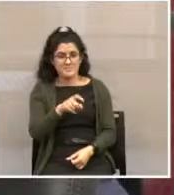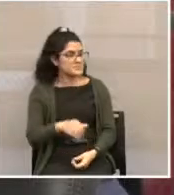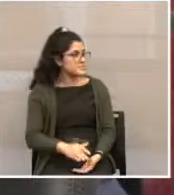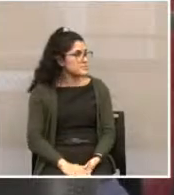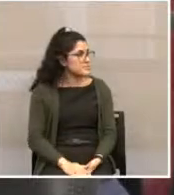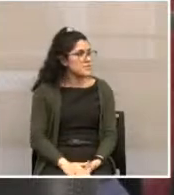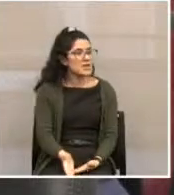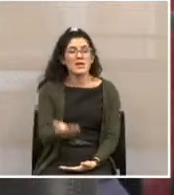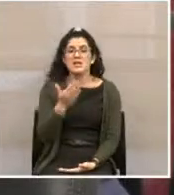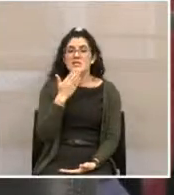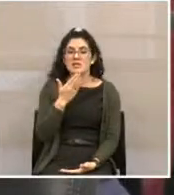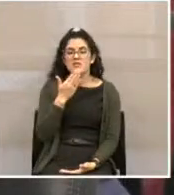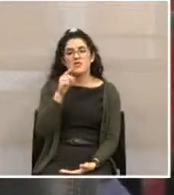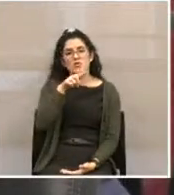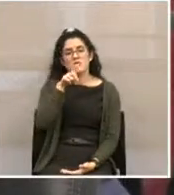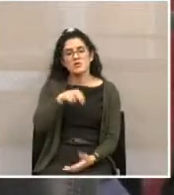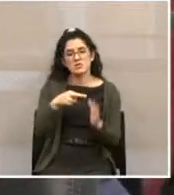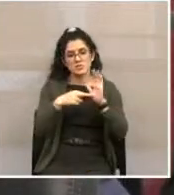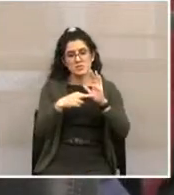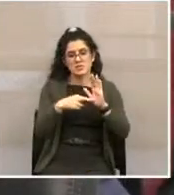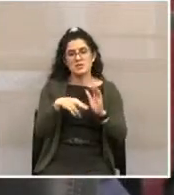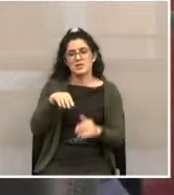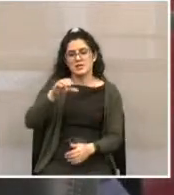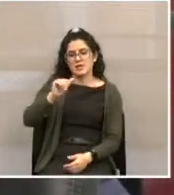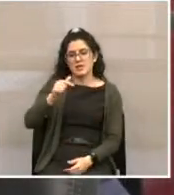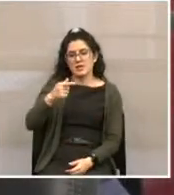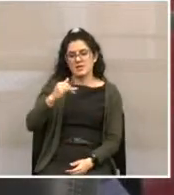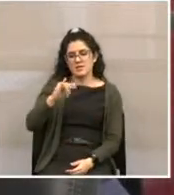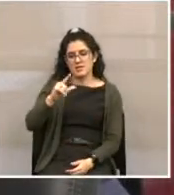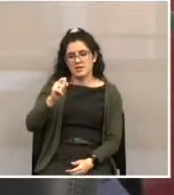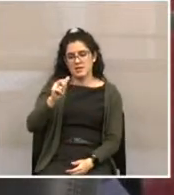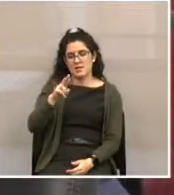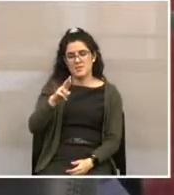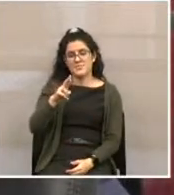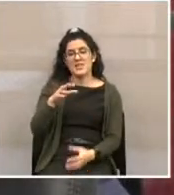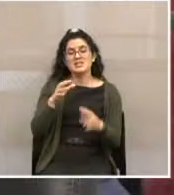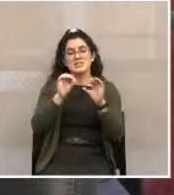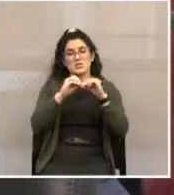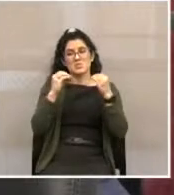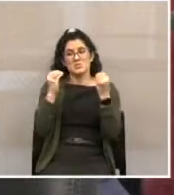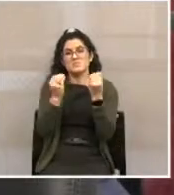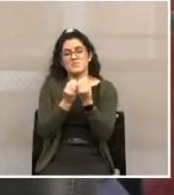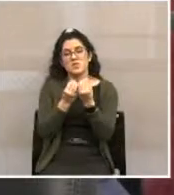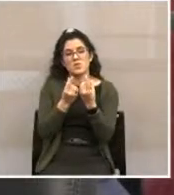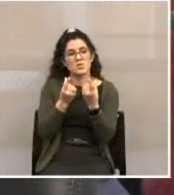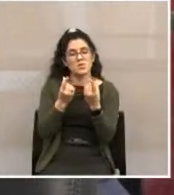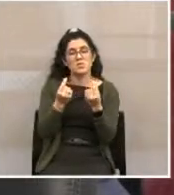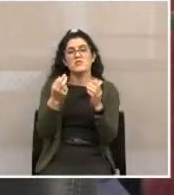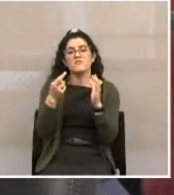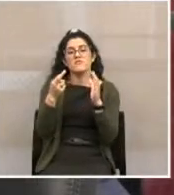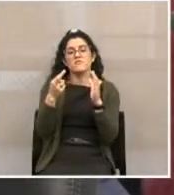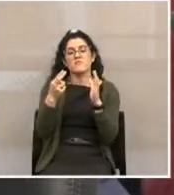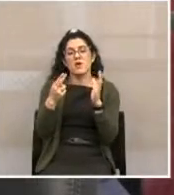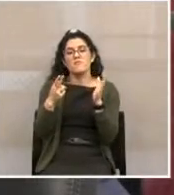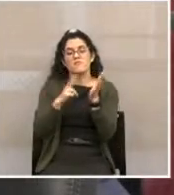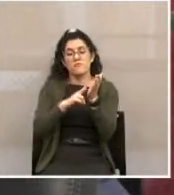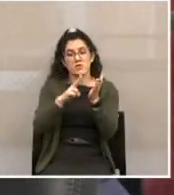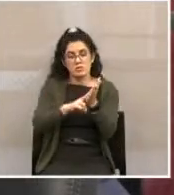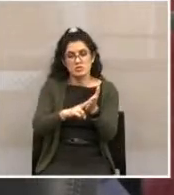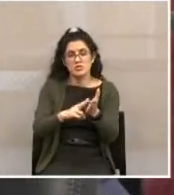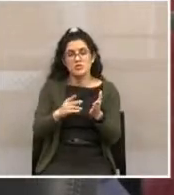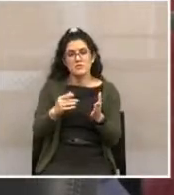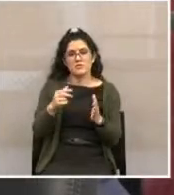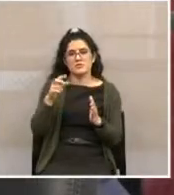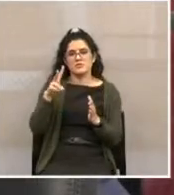Thank you for the question, Representative Aguilar. As an organization, we've registered over 200,000 Floridians to